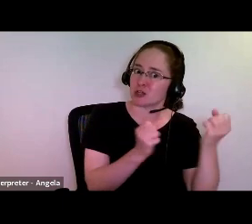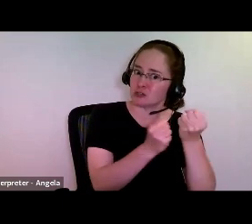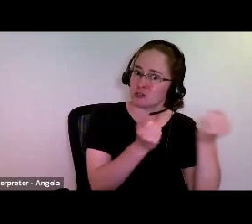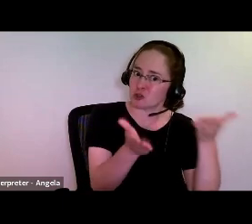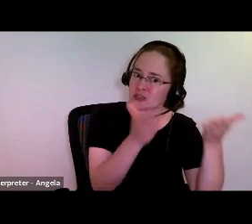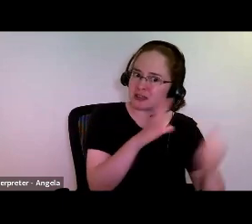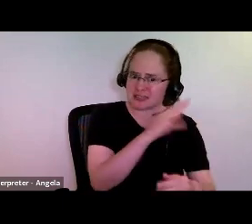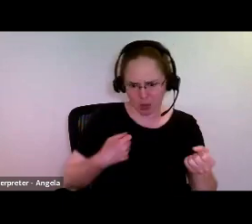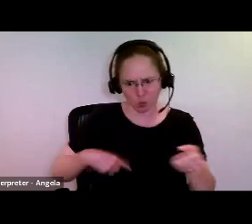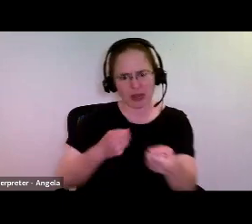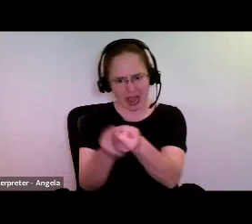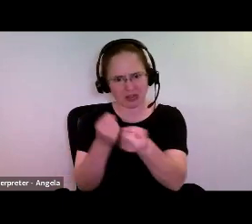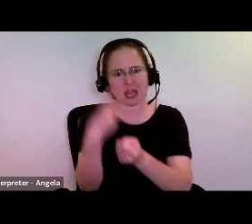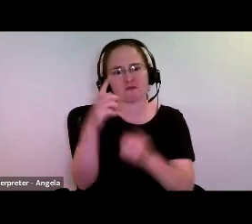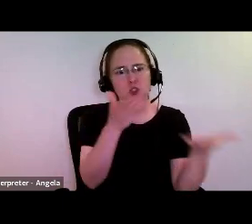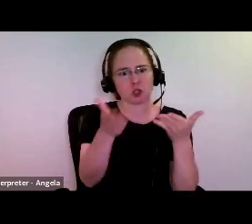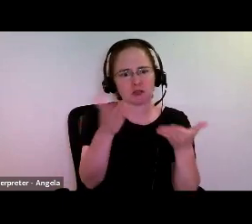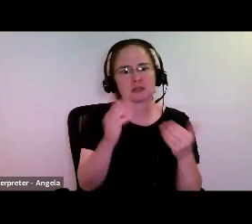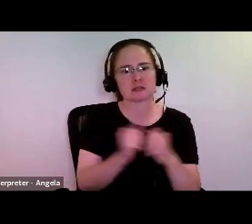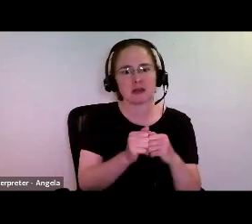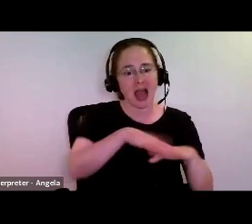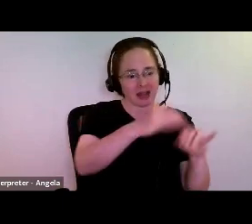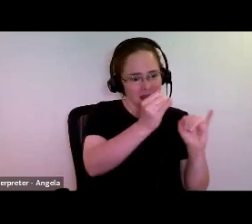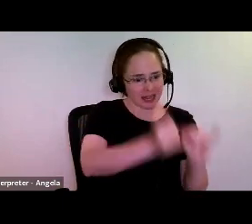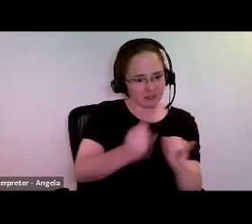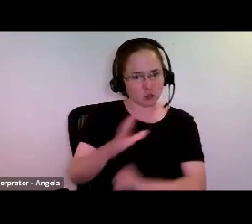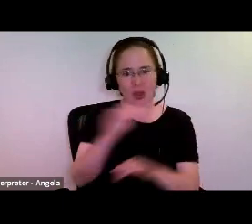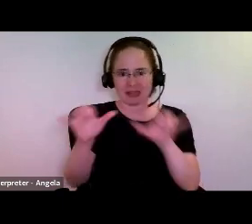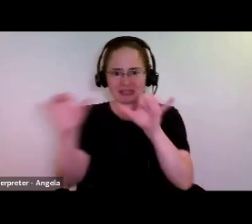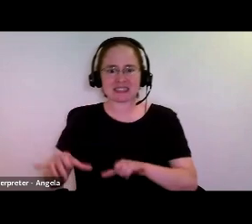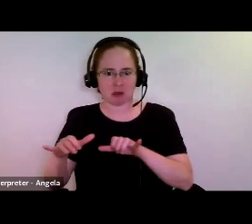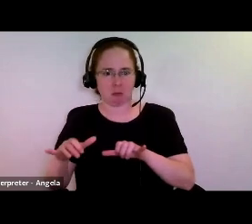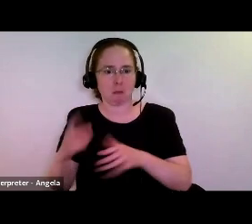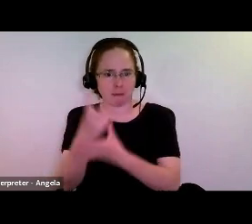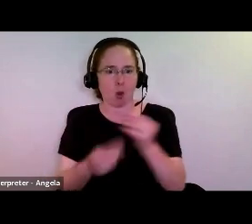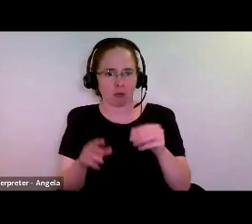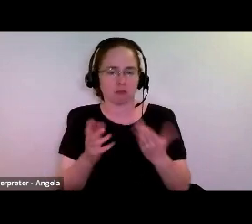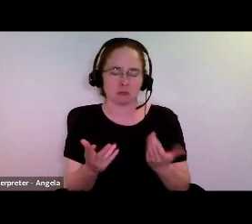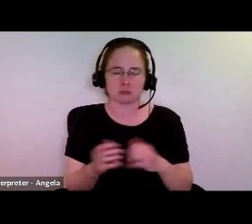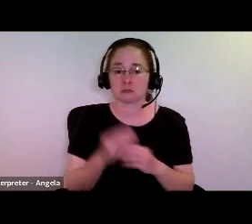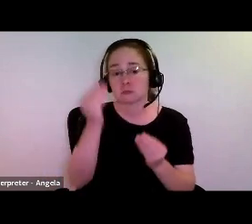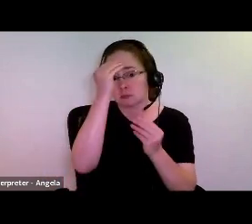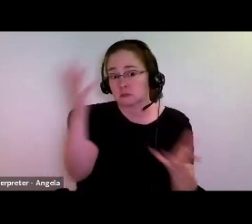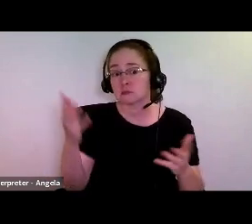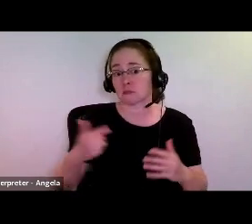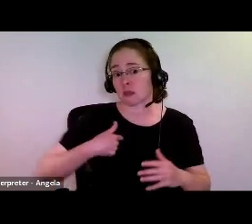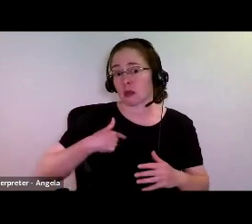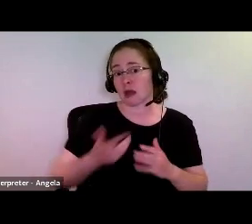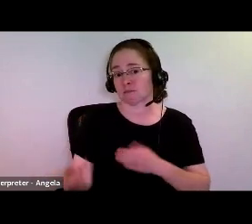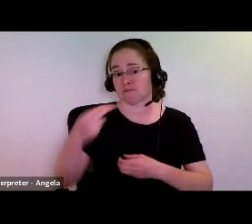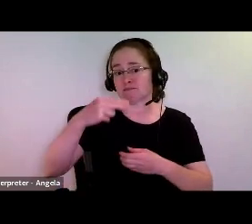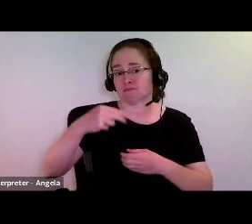for those services, both at individual and system levels. I'll start by telling you that I got into this